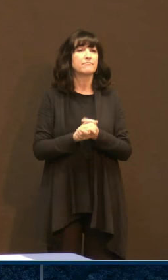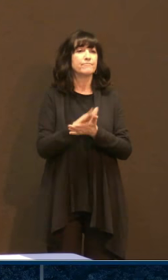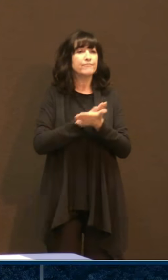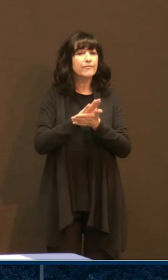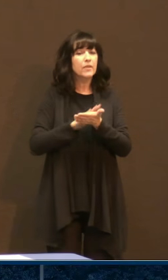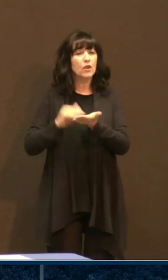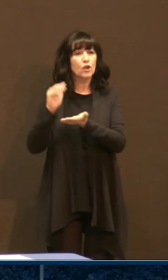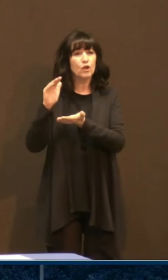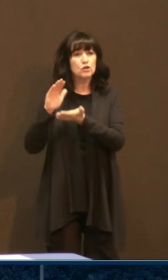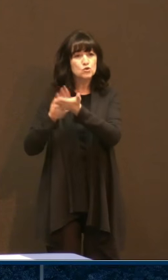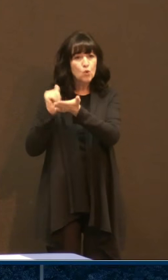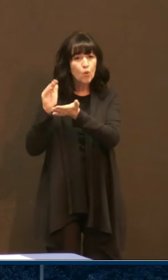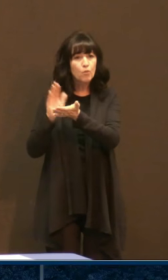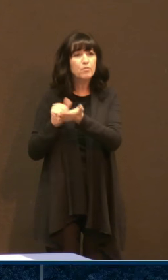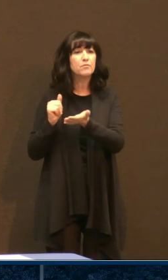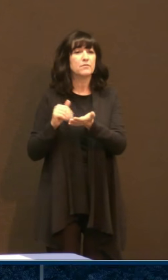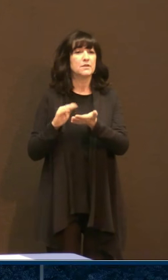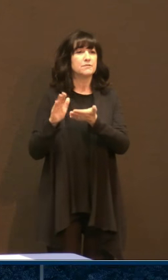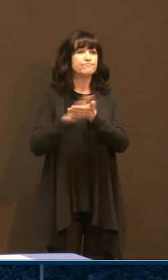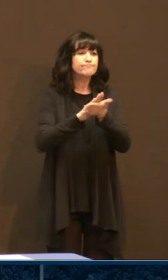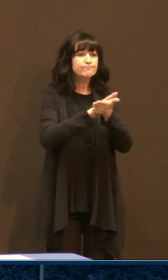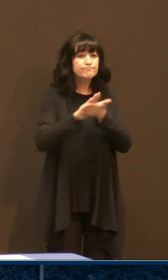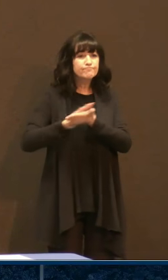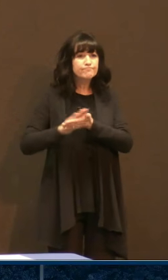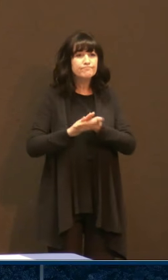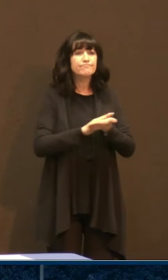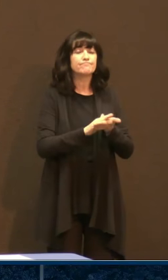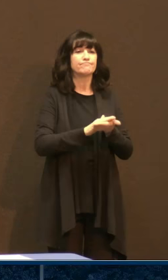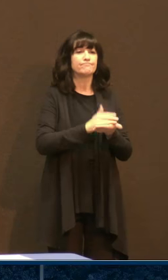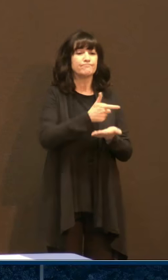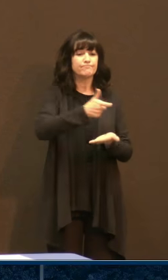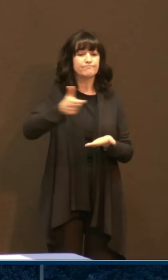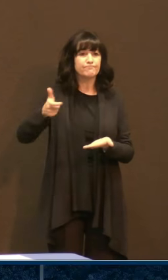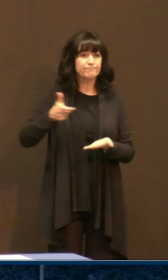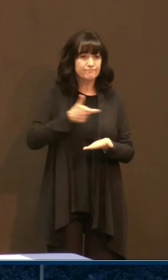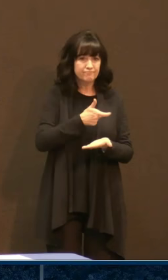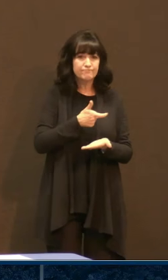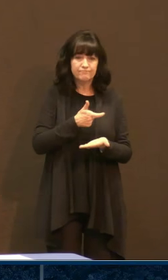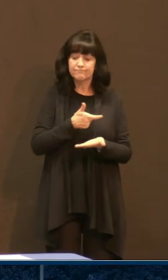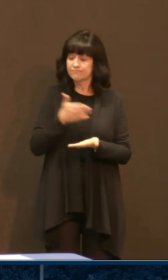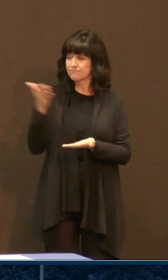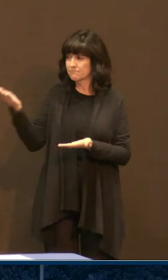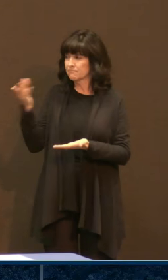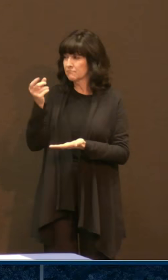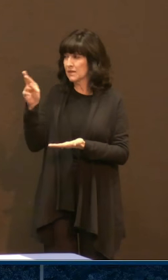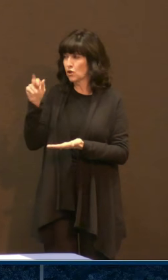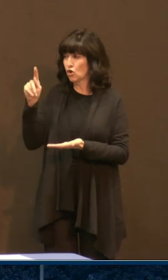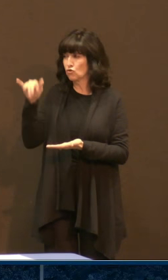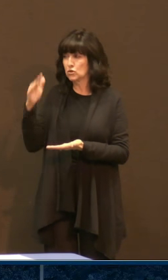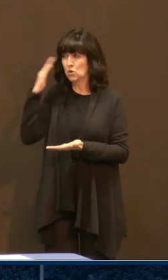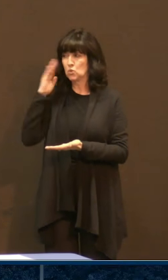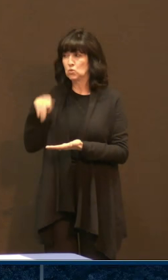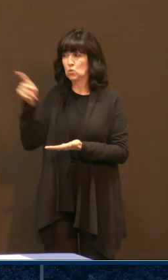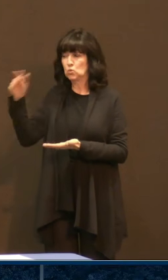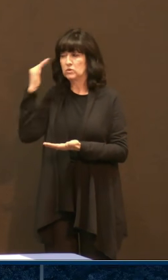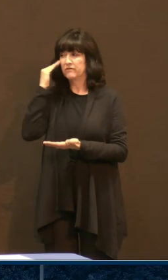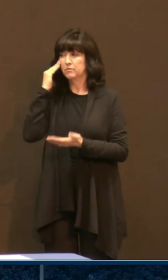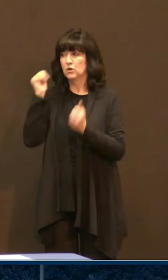keep themselves safe. Dr. Rattay, lots of work going on there if you want to add anything to that. We're also using